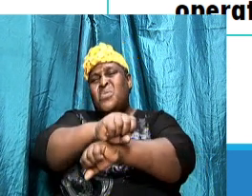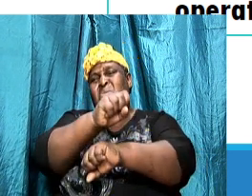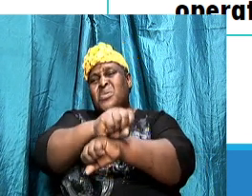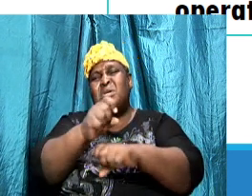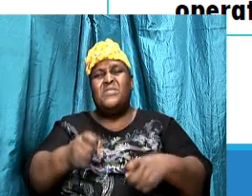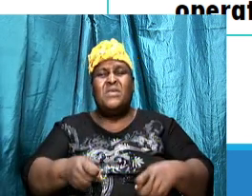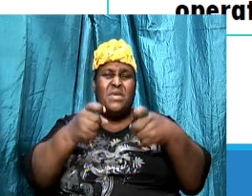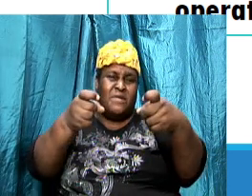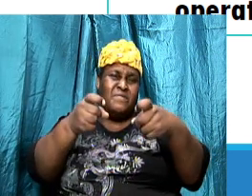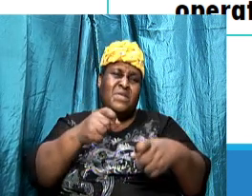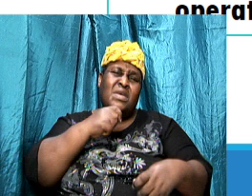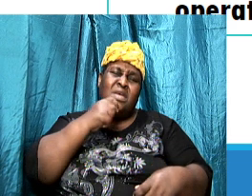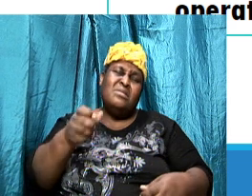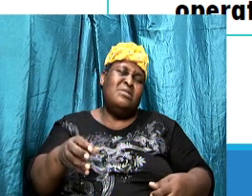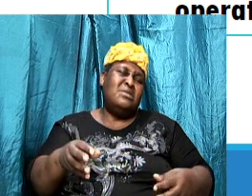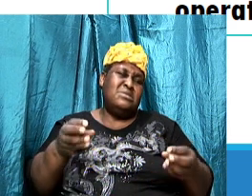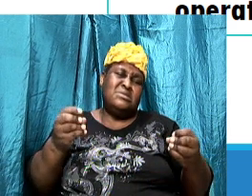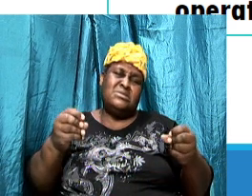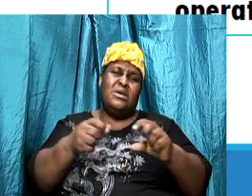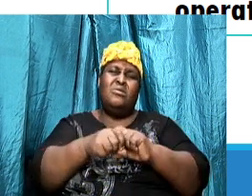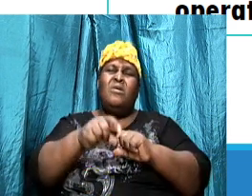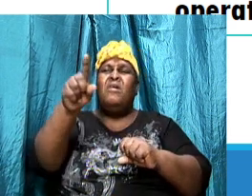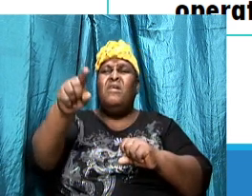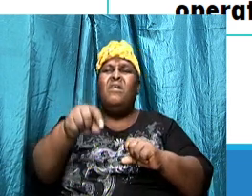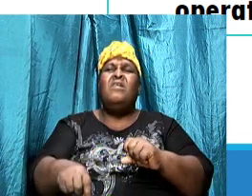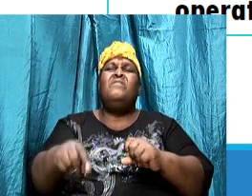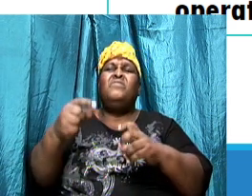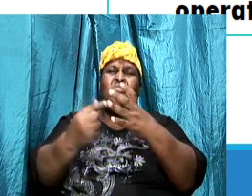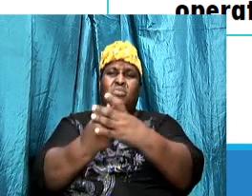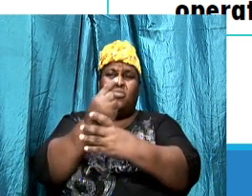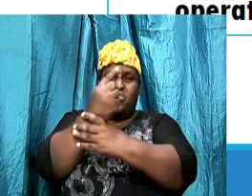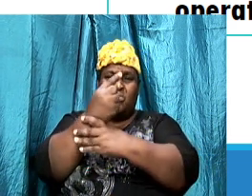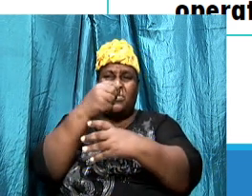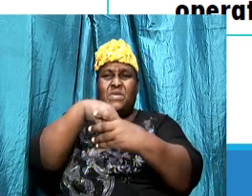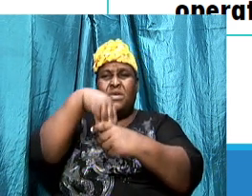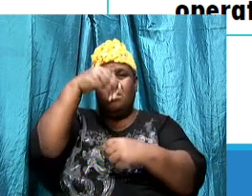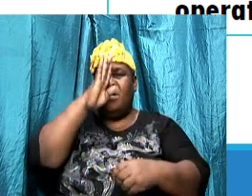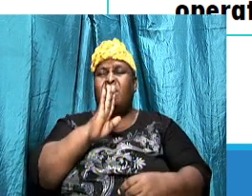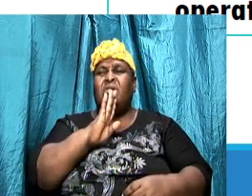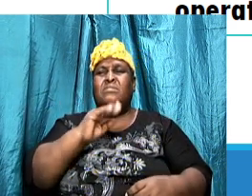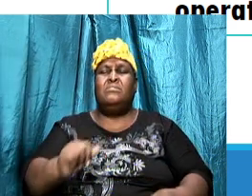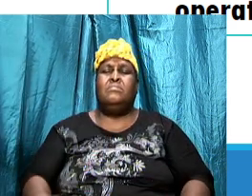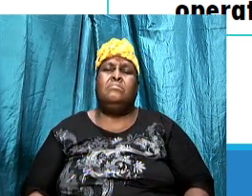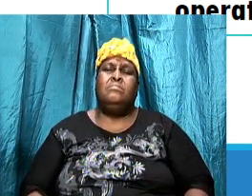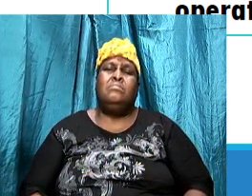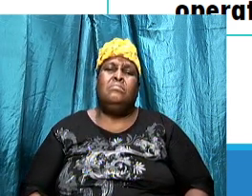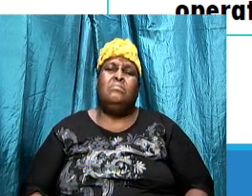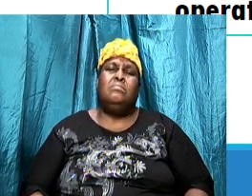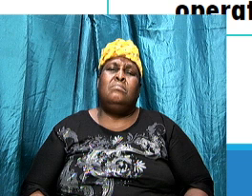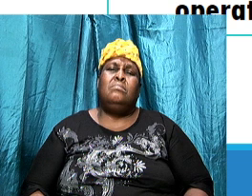necessarily a sign of your maturity. On the other hand, I believe that